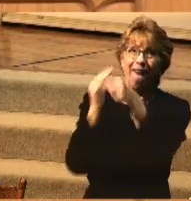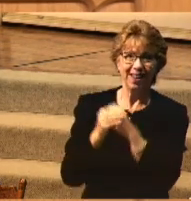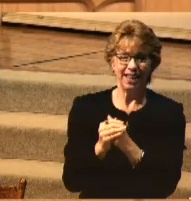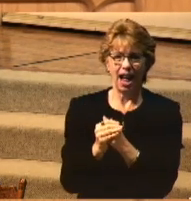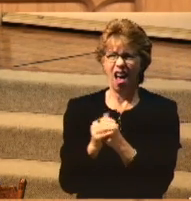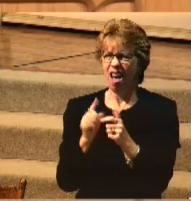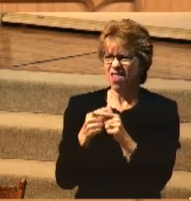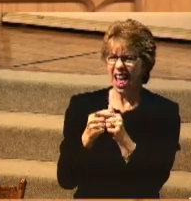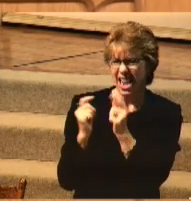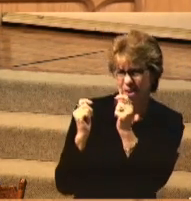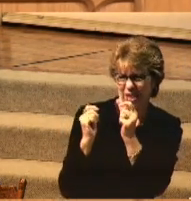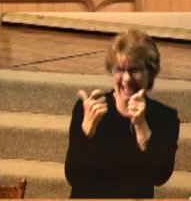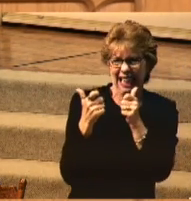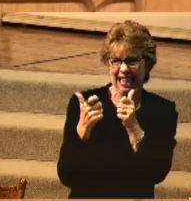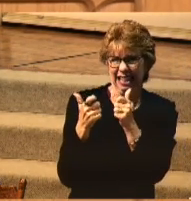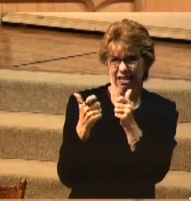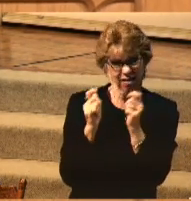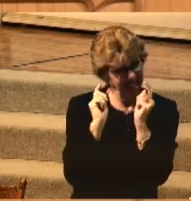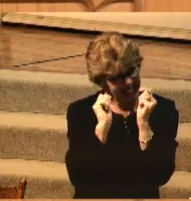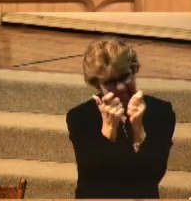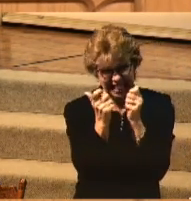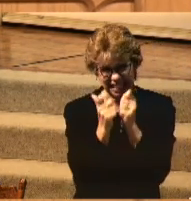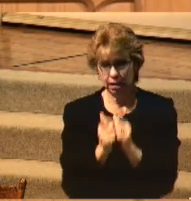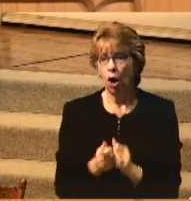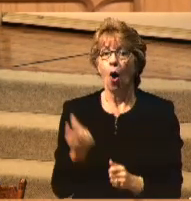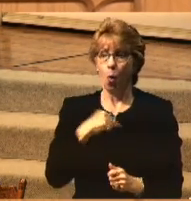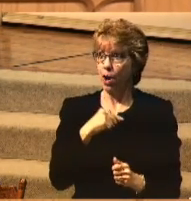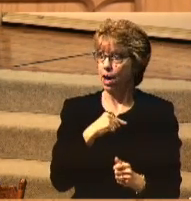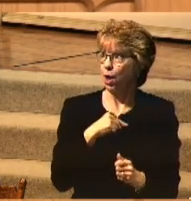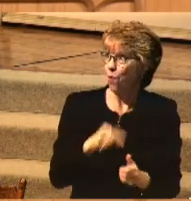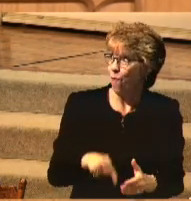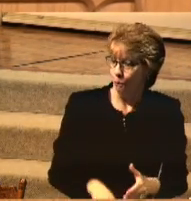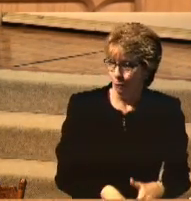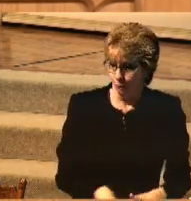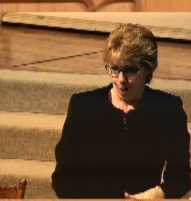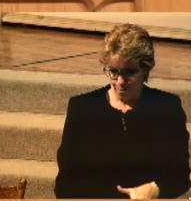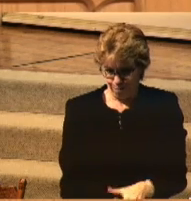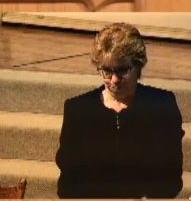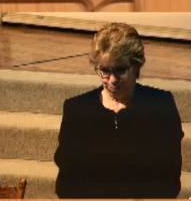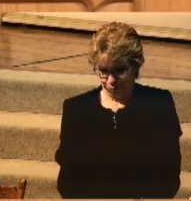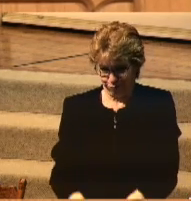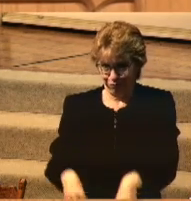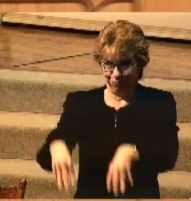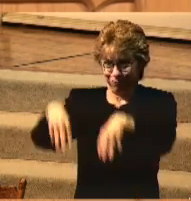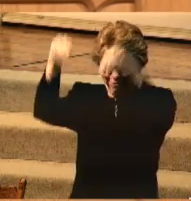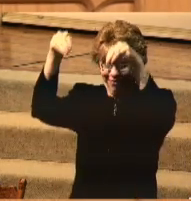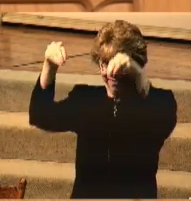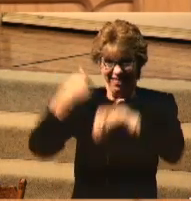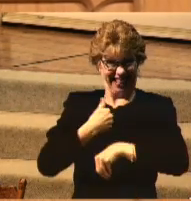split second, we're taken up. Those that are still living,